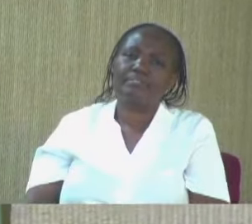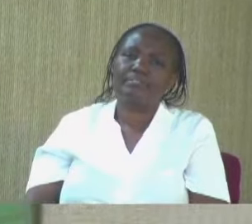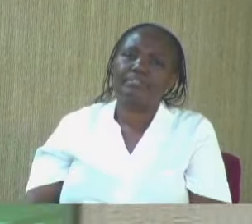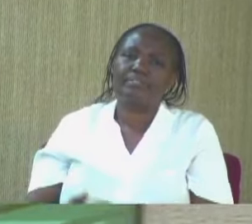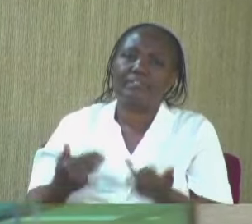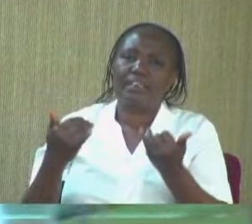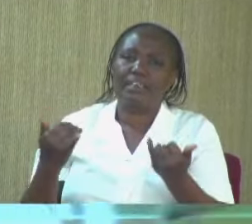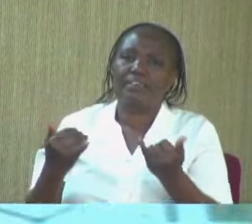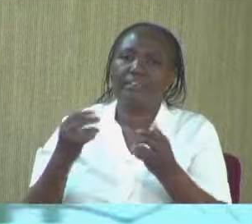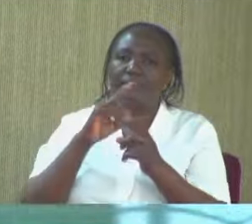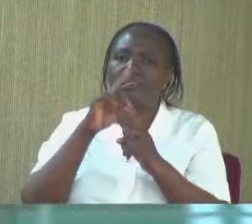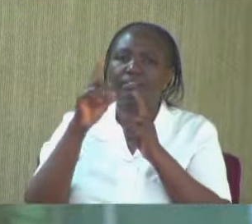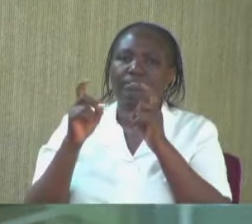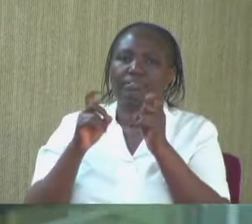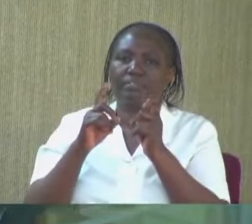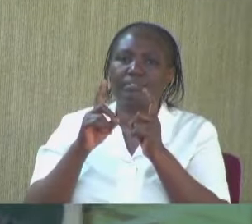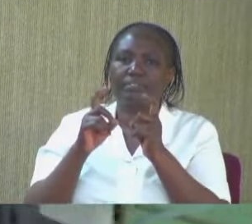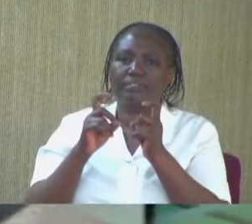Now, here is the question.